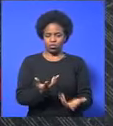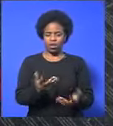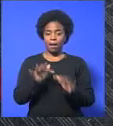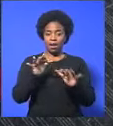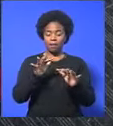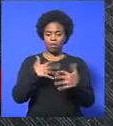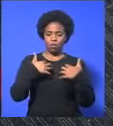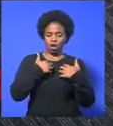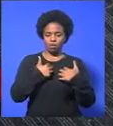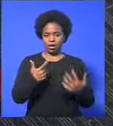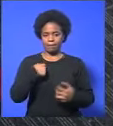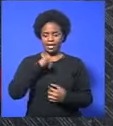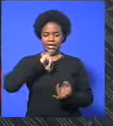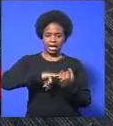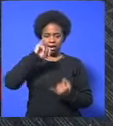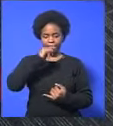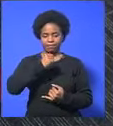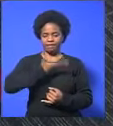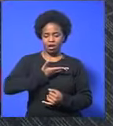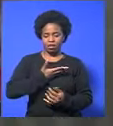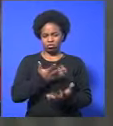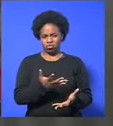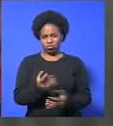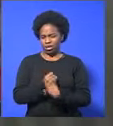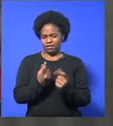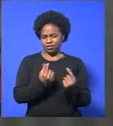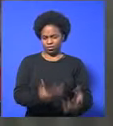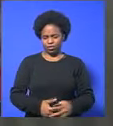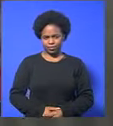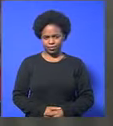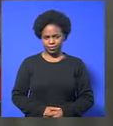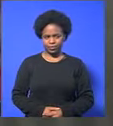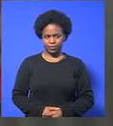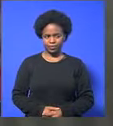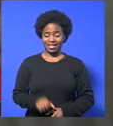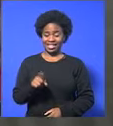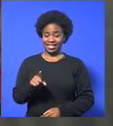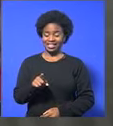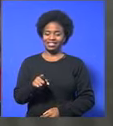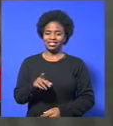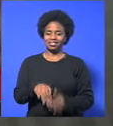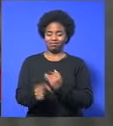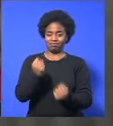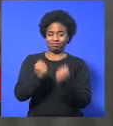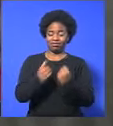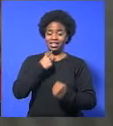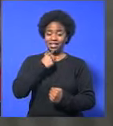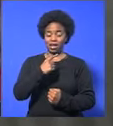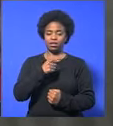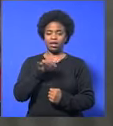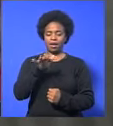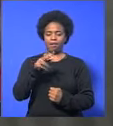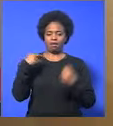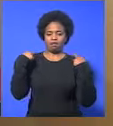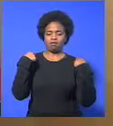about everyone's story. That's how I get myself treated. He's opened cases of assault against security officials